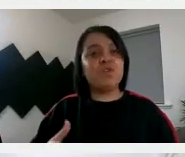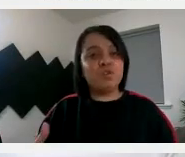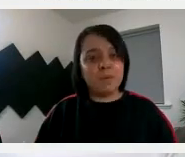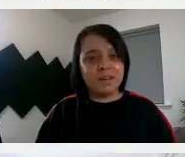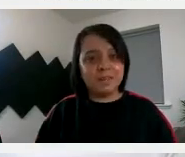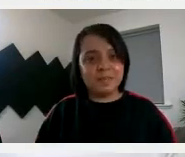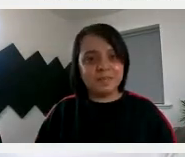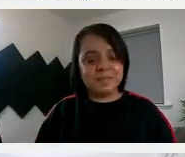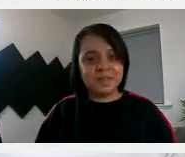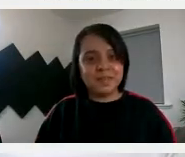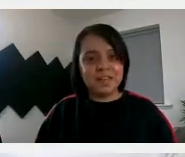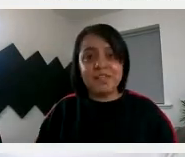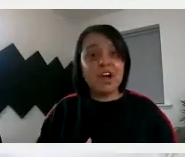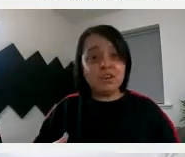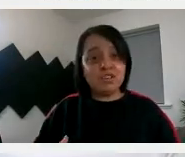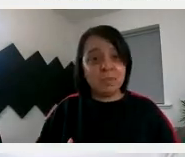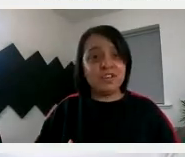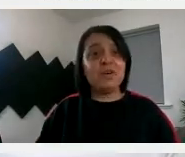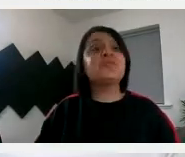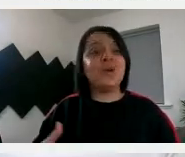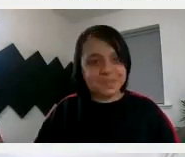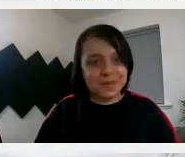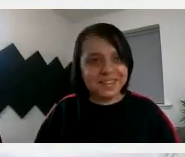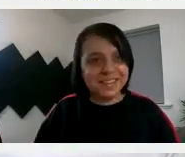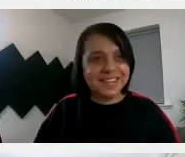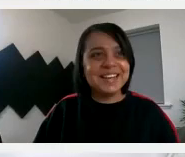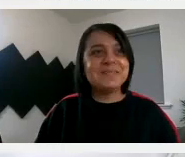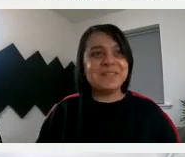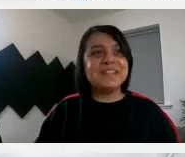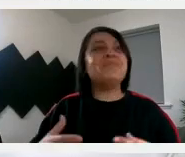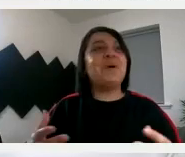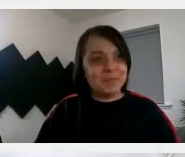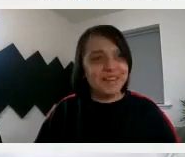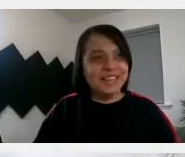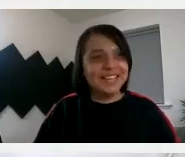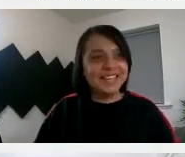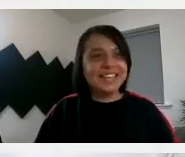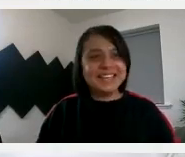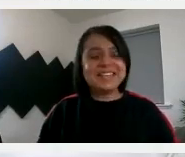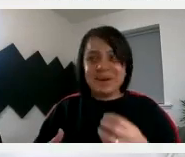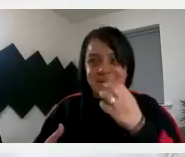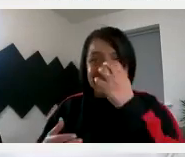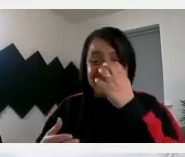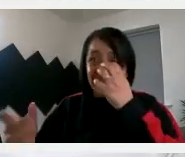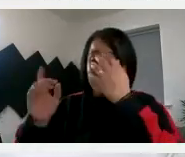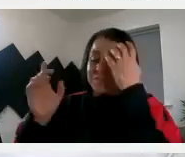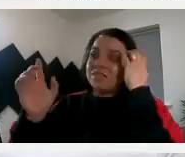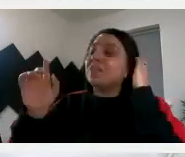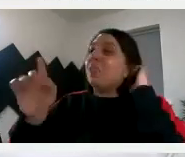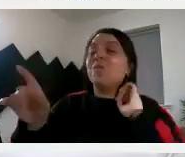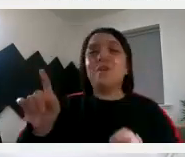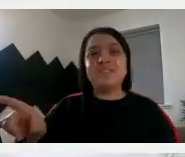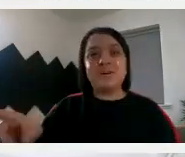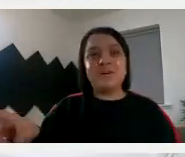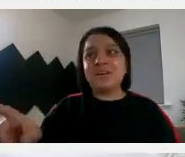as roadman. If you got no job, they're known as wasteman. But these are roadman. So I